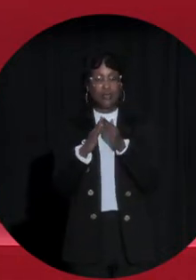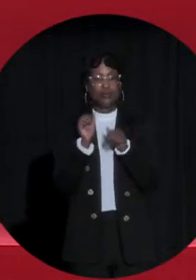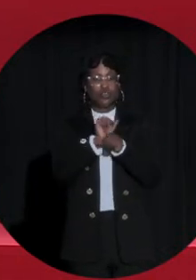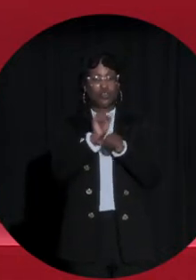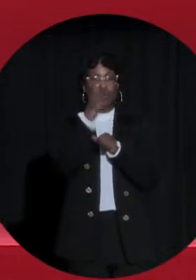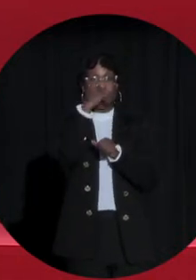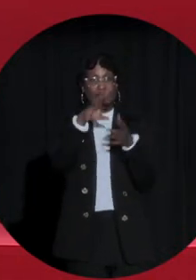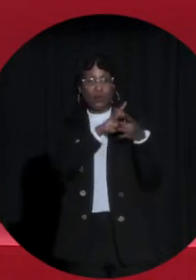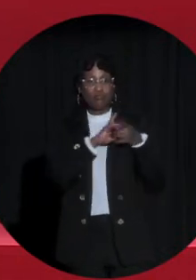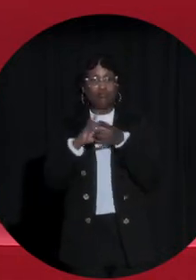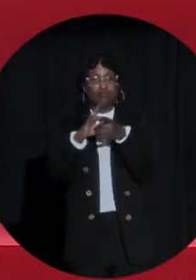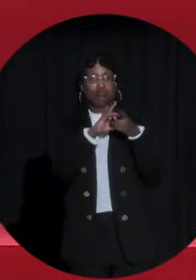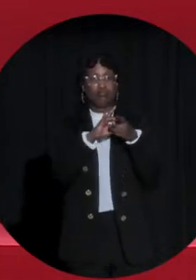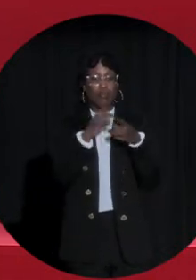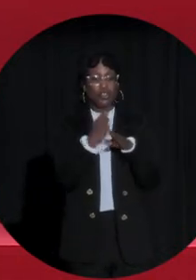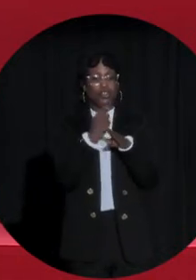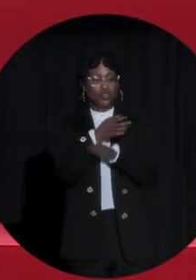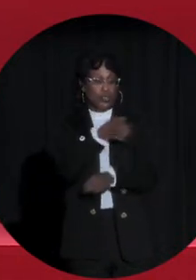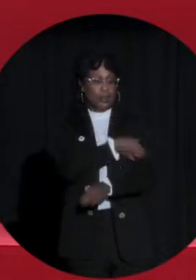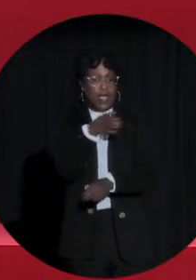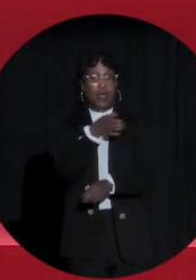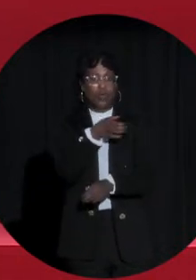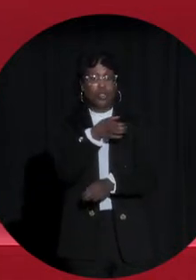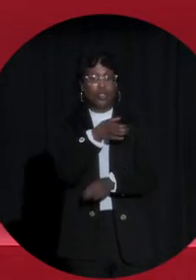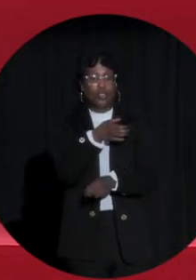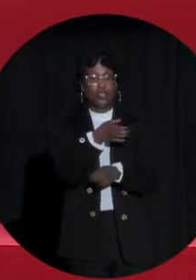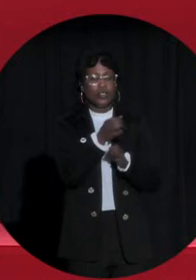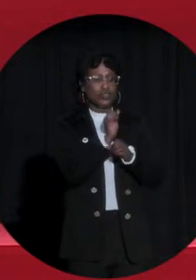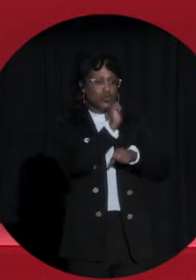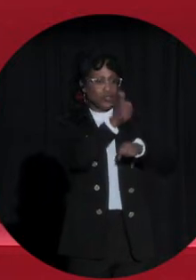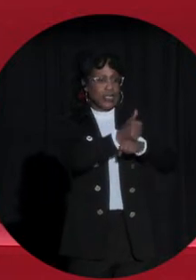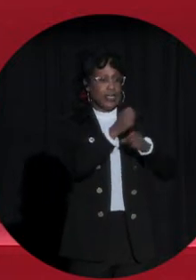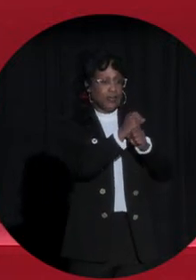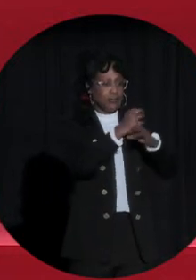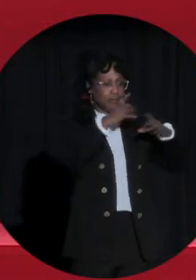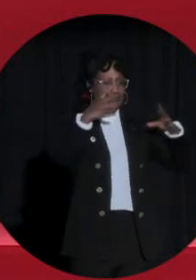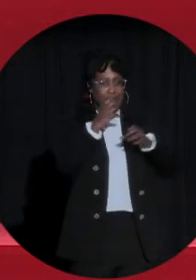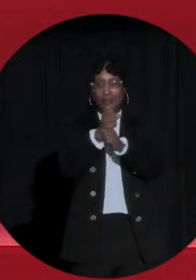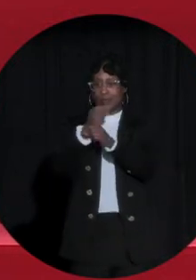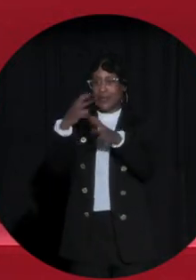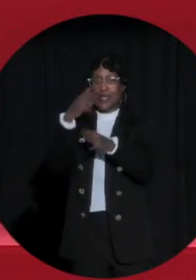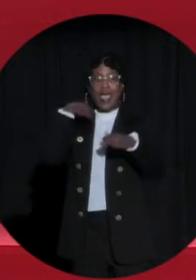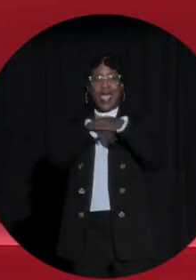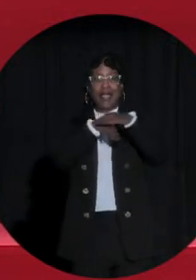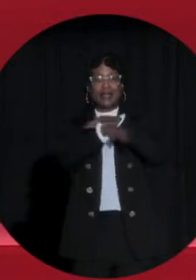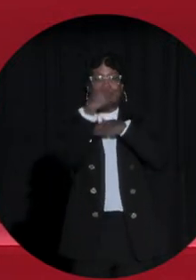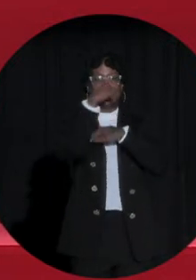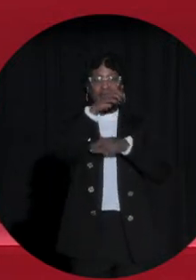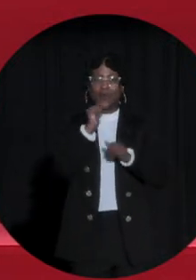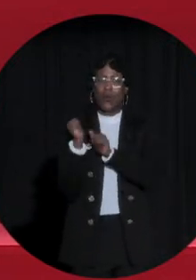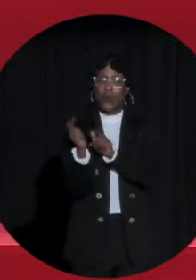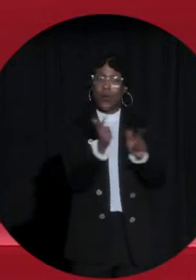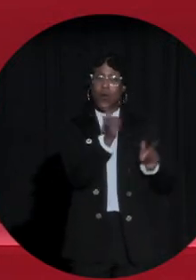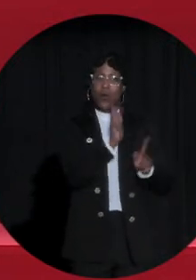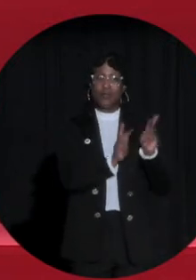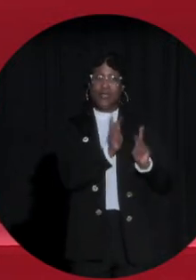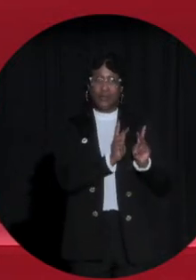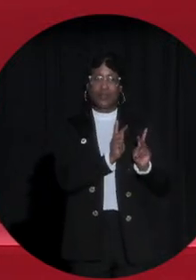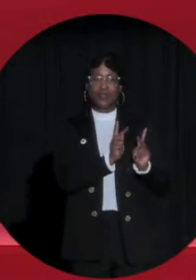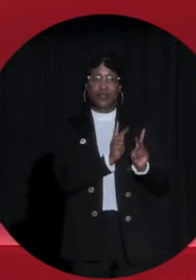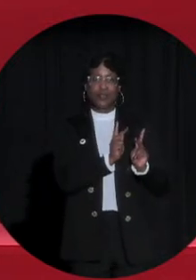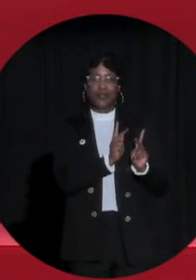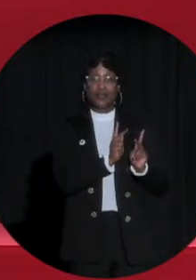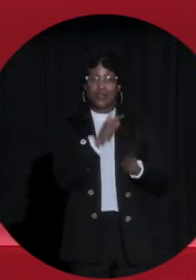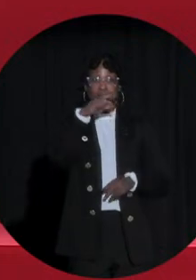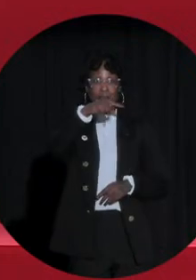use our power to create broad and growing access to opportunity for all people. Prince Georgians, that's what we've